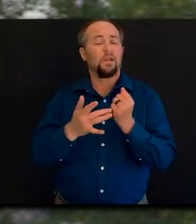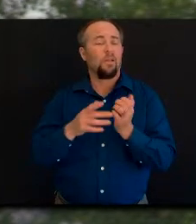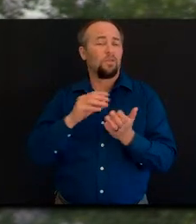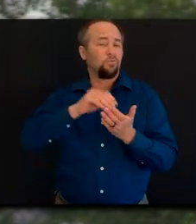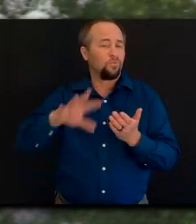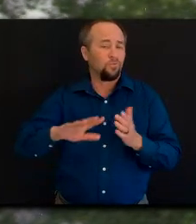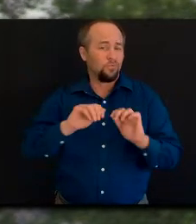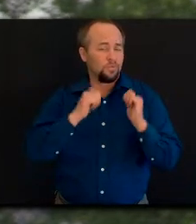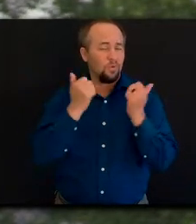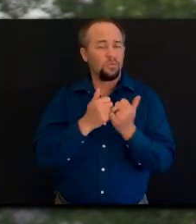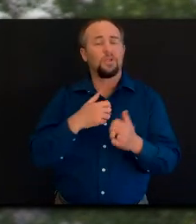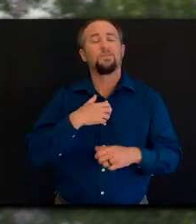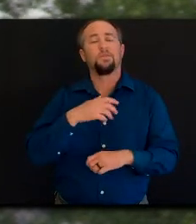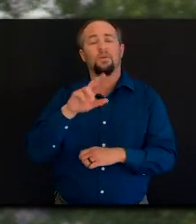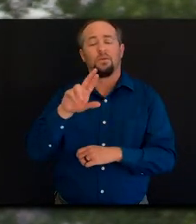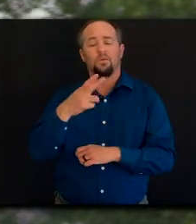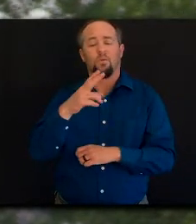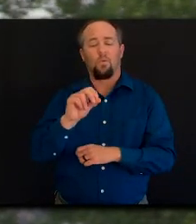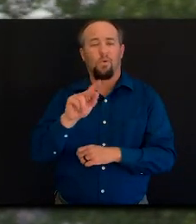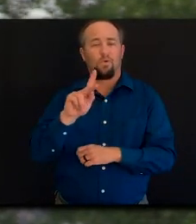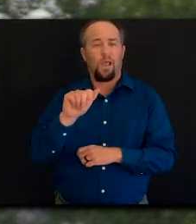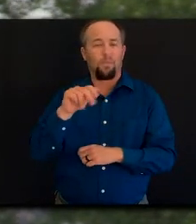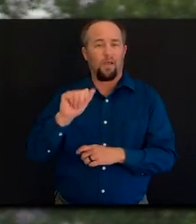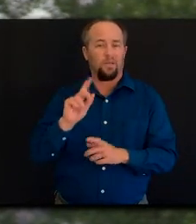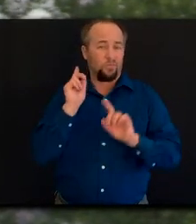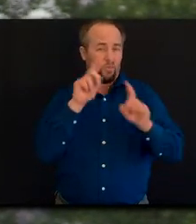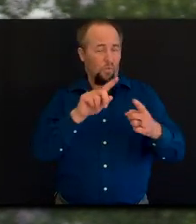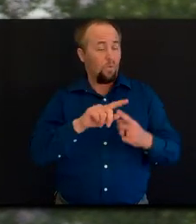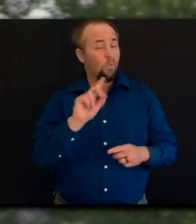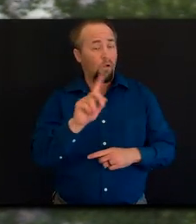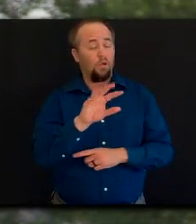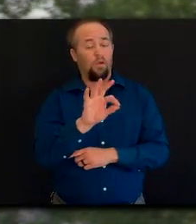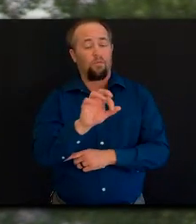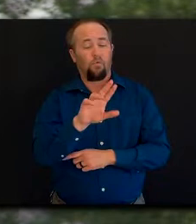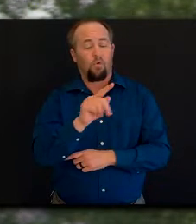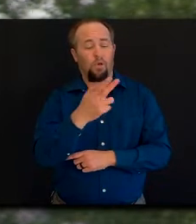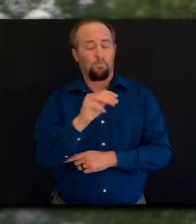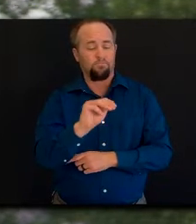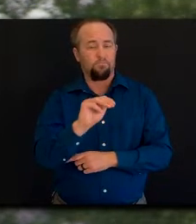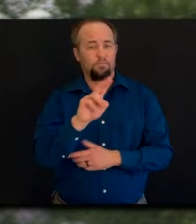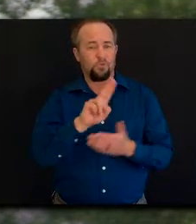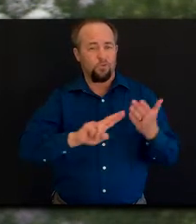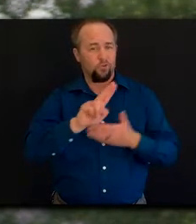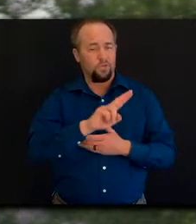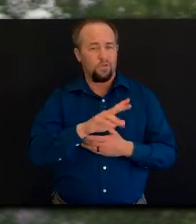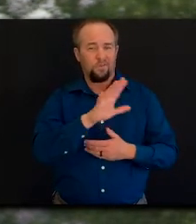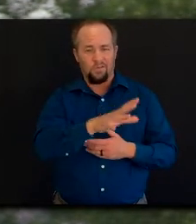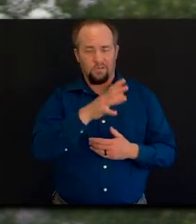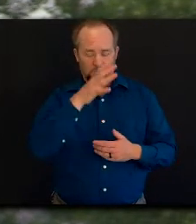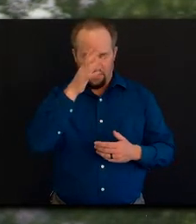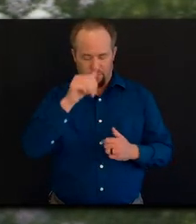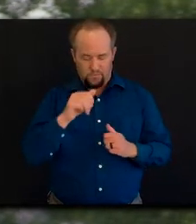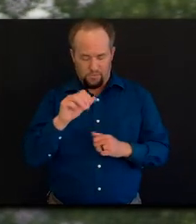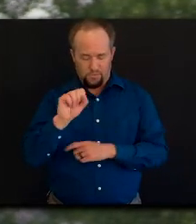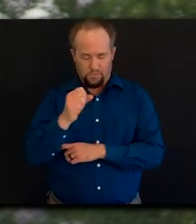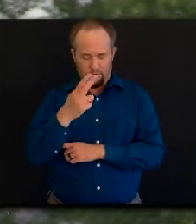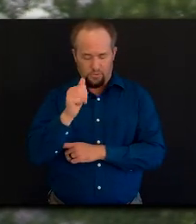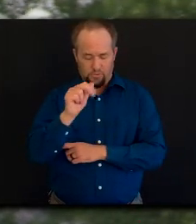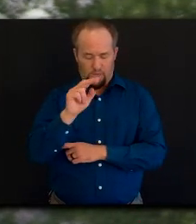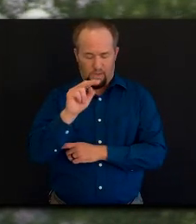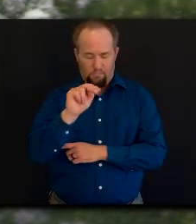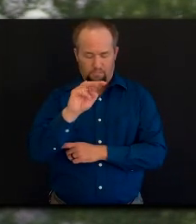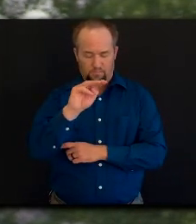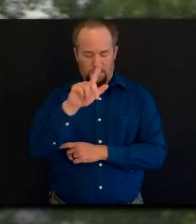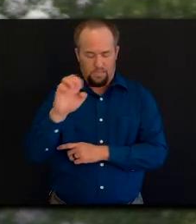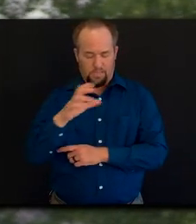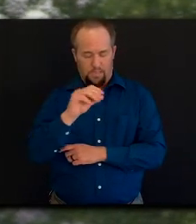Kappa. Ashna will attend Fordham University this fall. Ashna's parents are Shamli and Munish Jaswal. Before